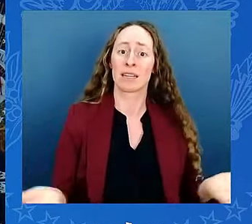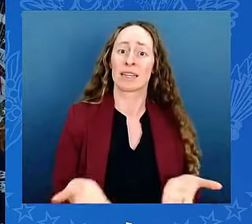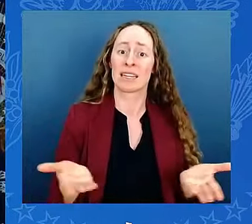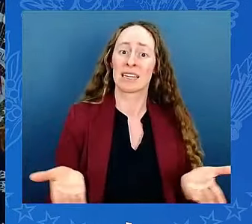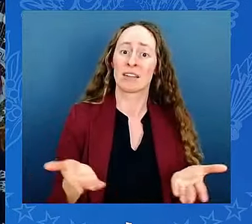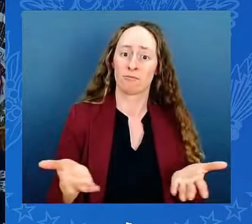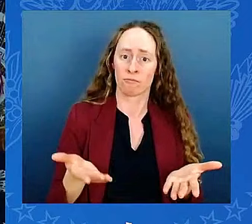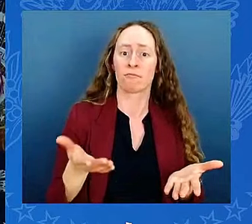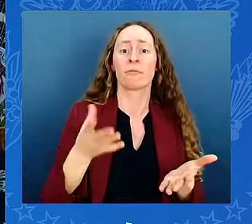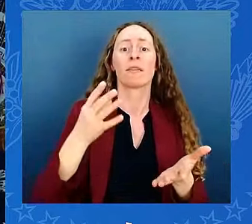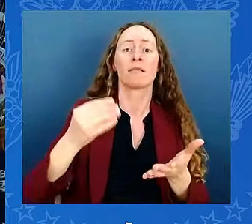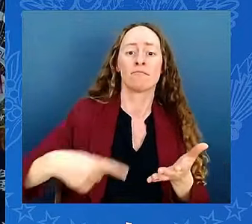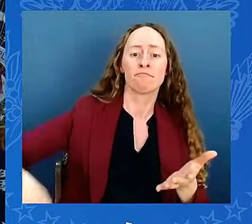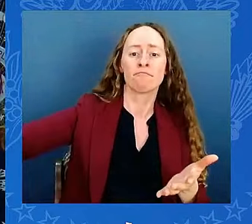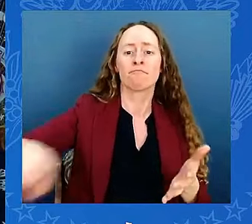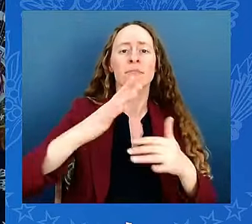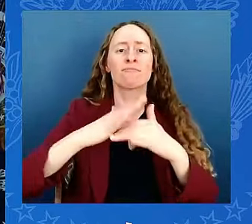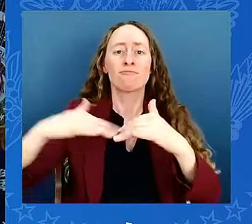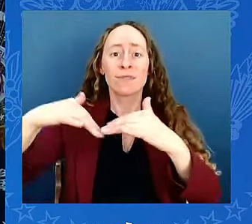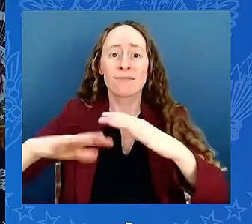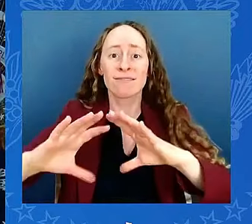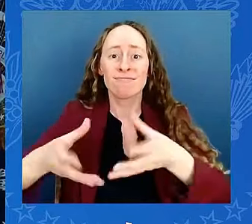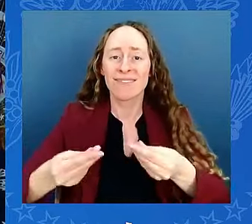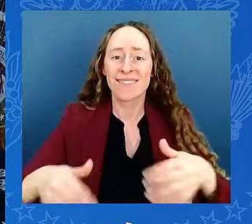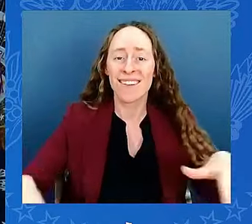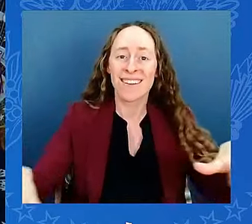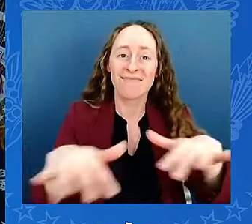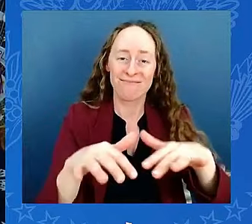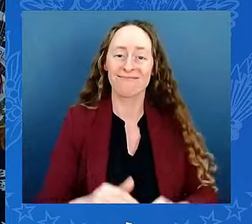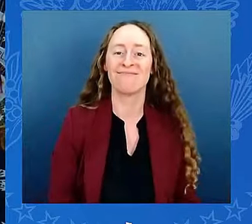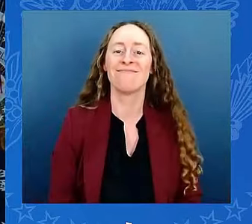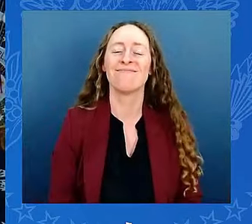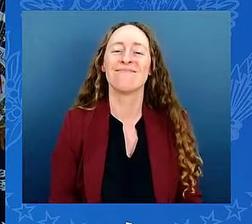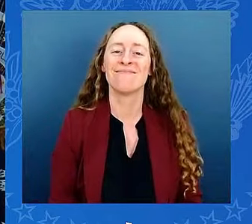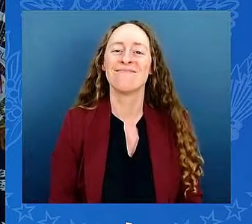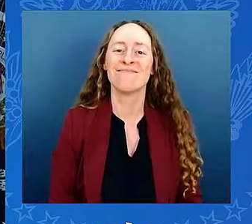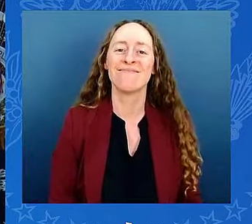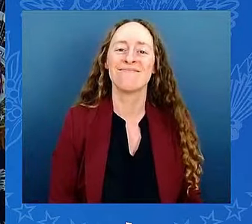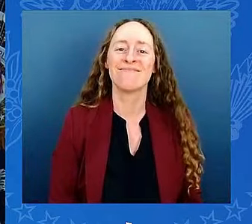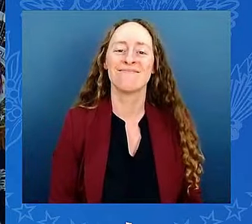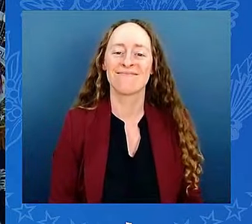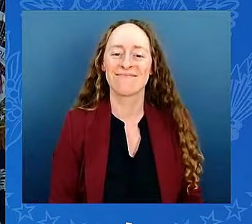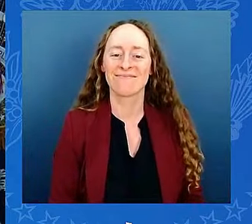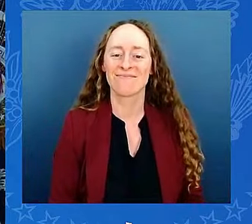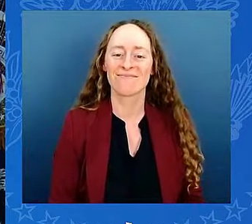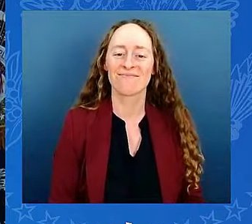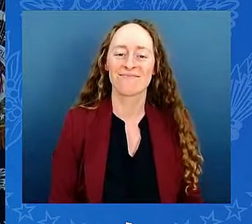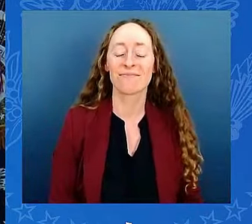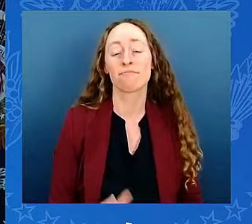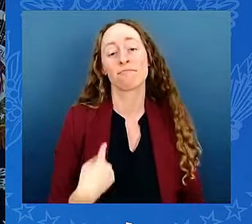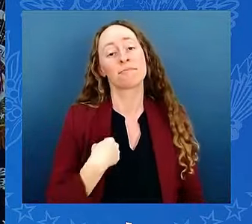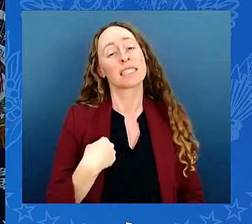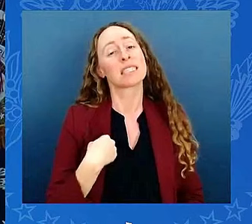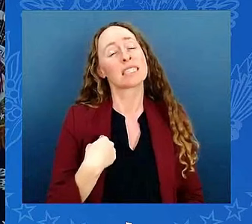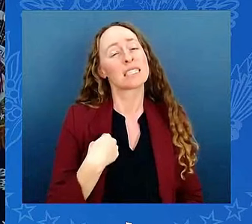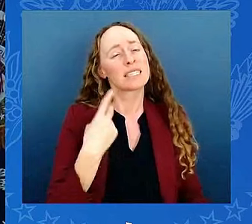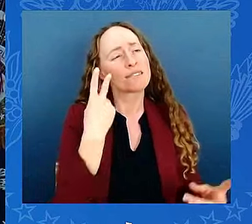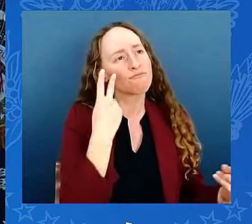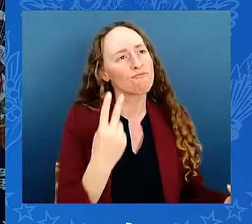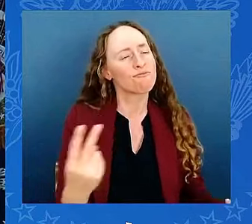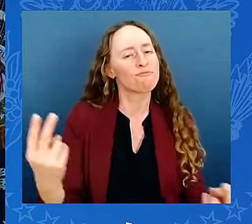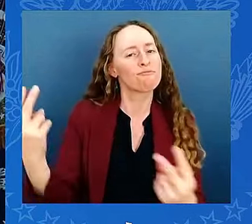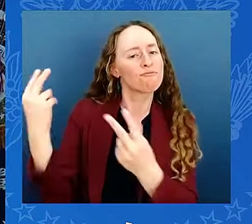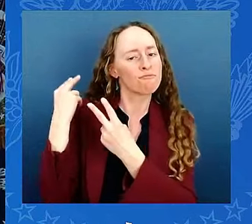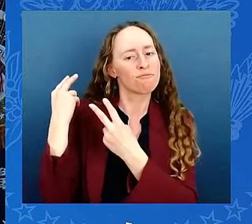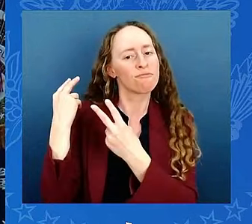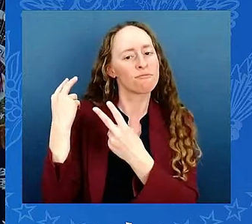All that and so much more. I think back to that moment with my mom all those years ago, and although she is now in the spirit